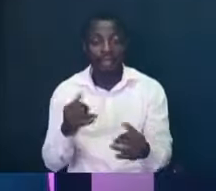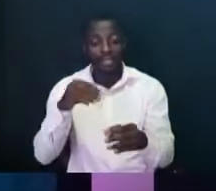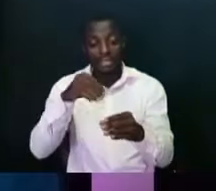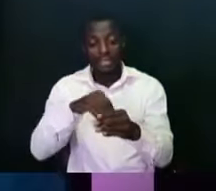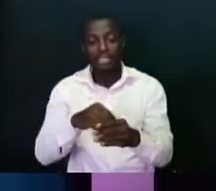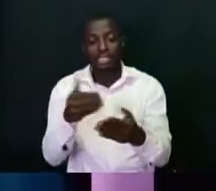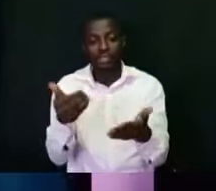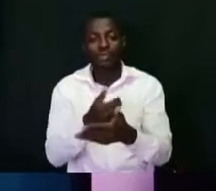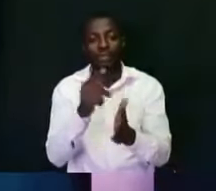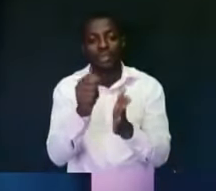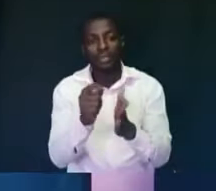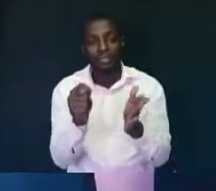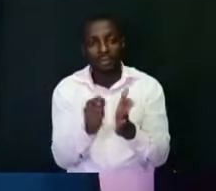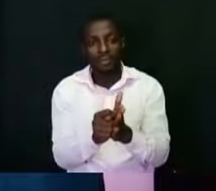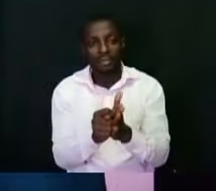chief